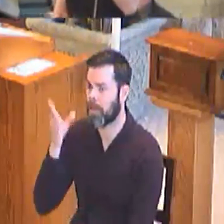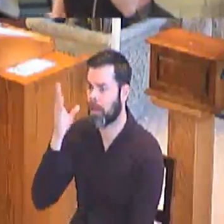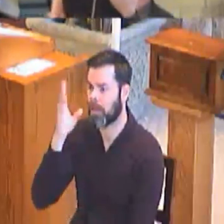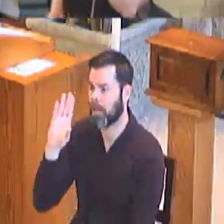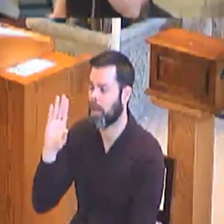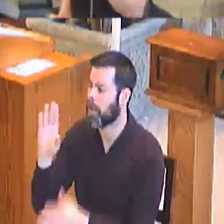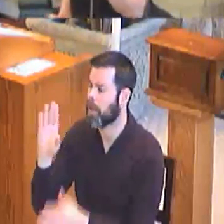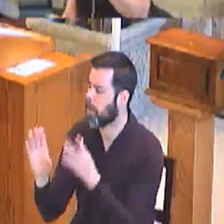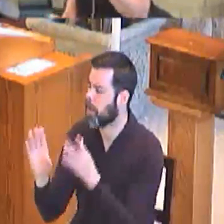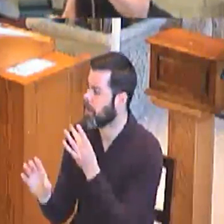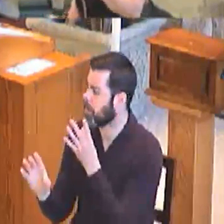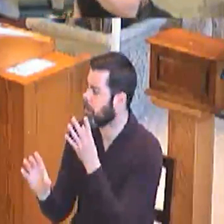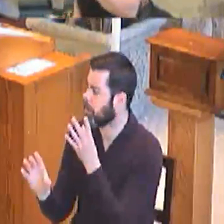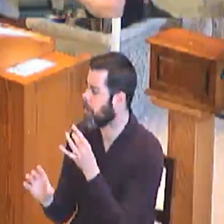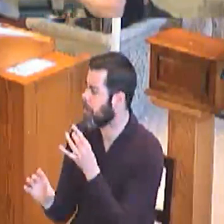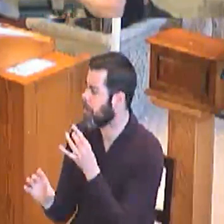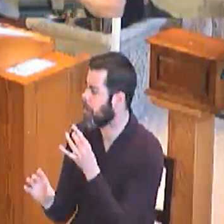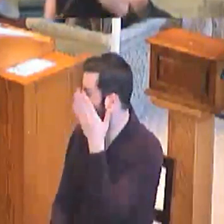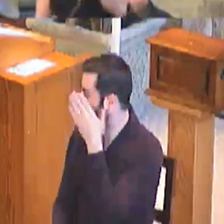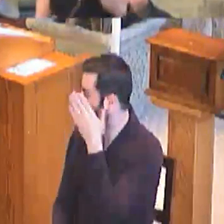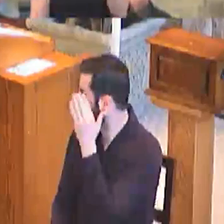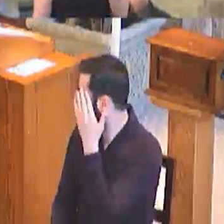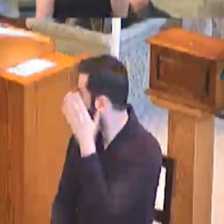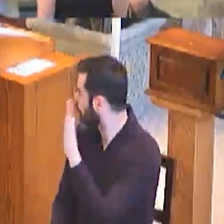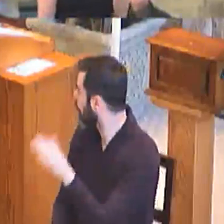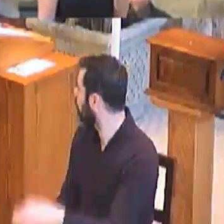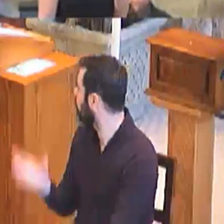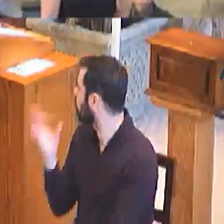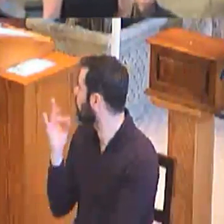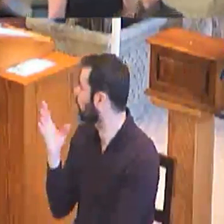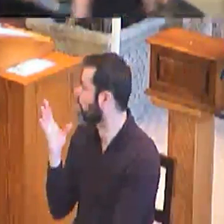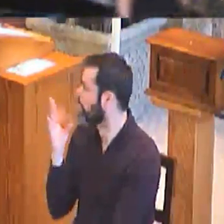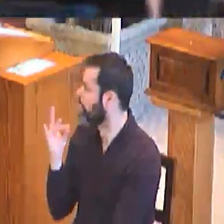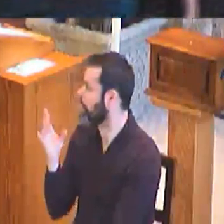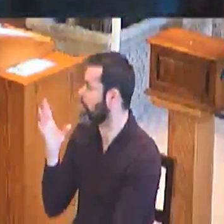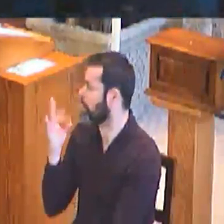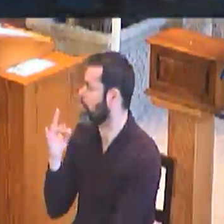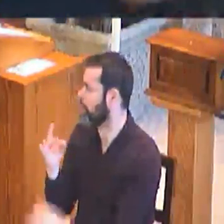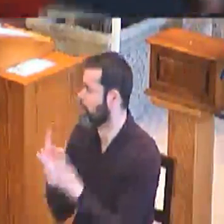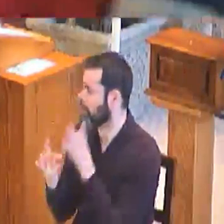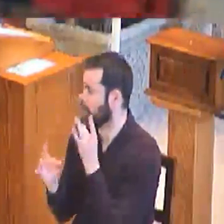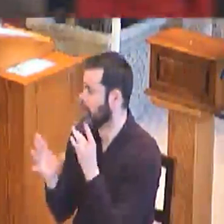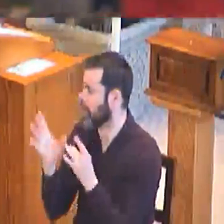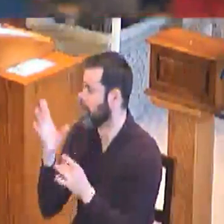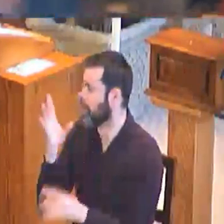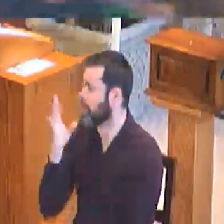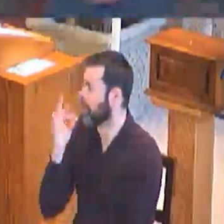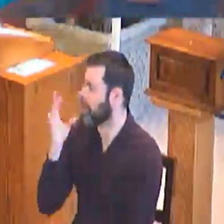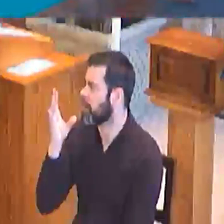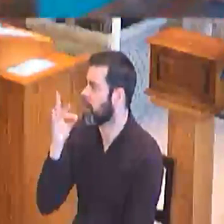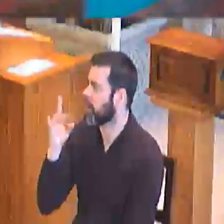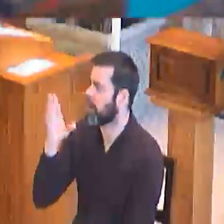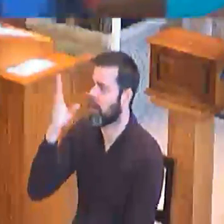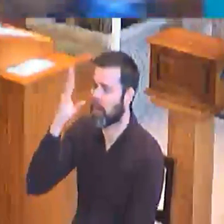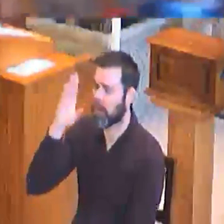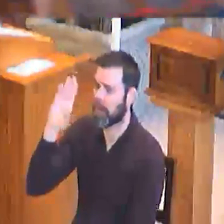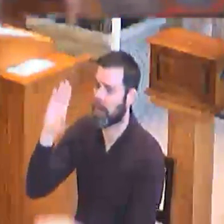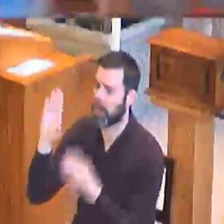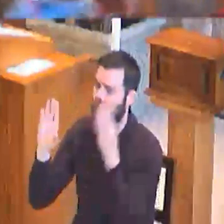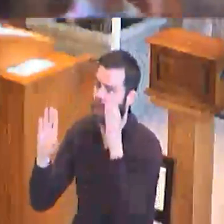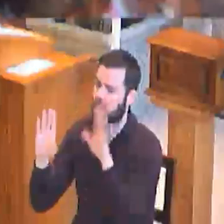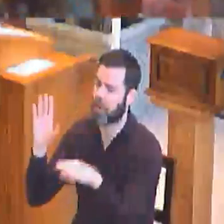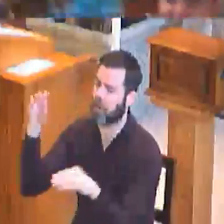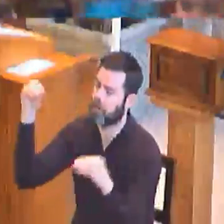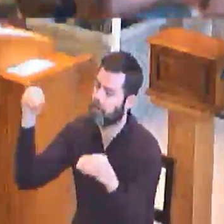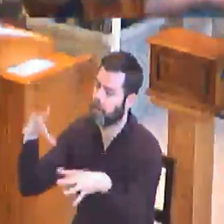God. In the light, in the light, in the light, in the light, in the light, in the light, in